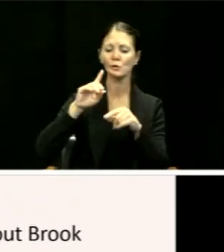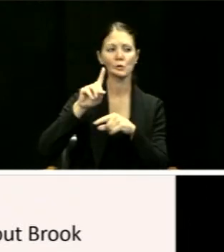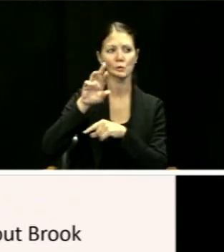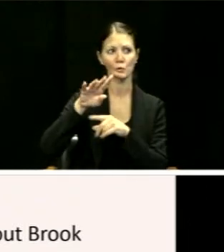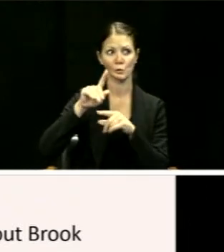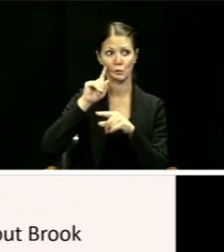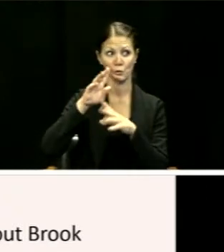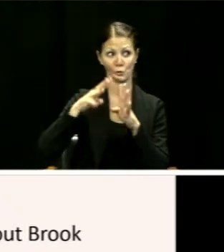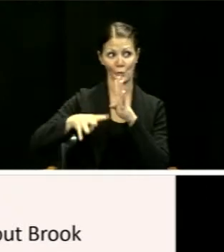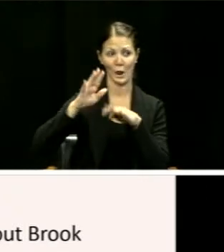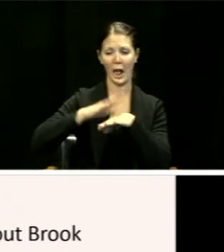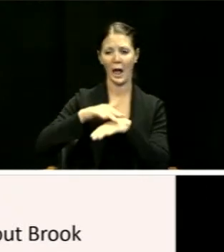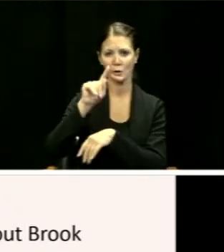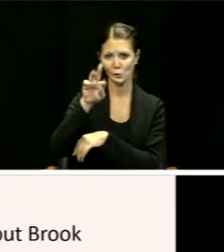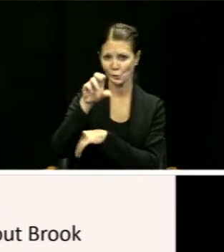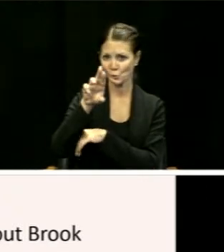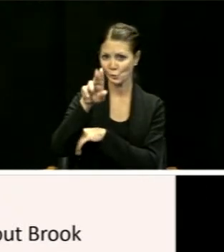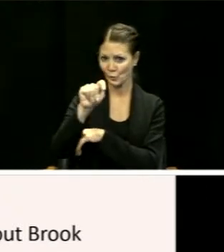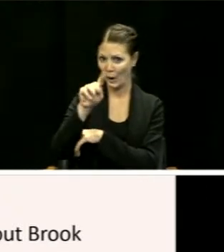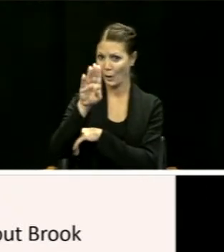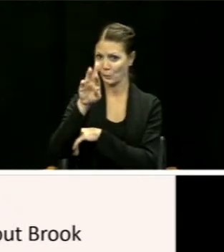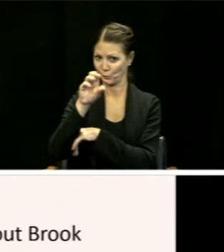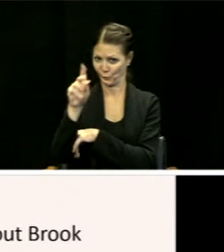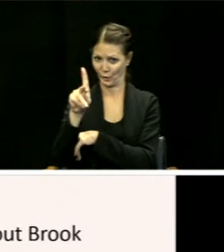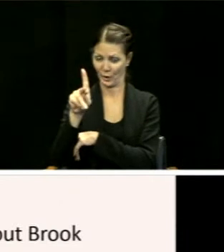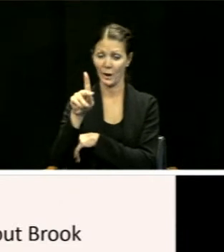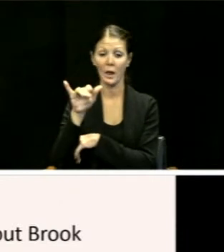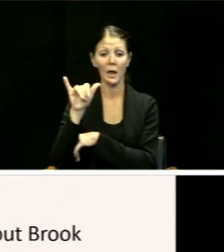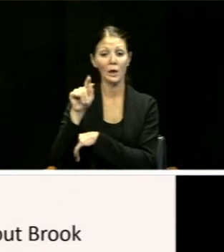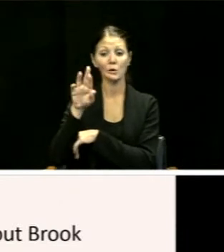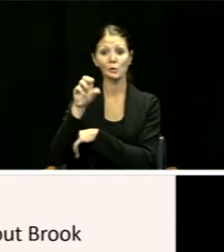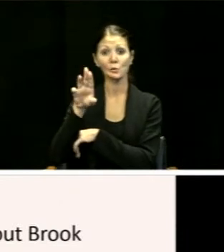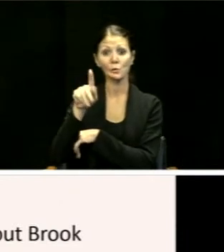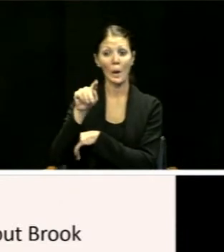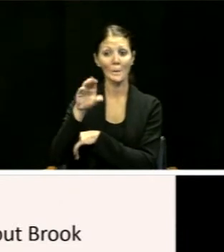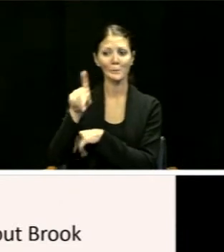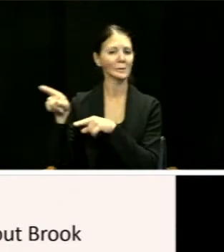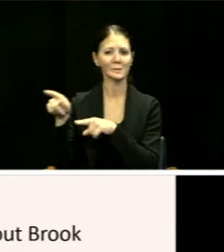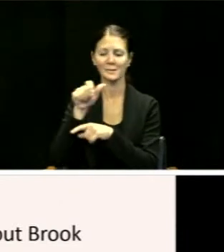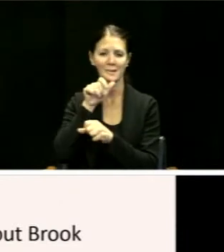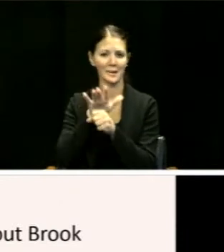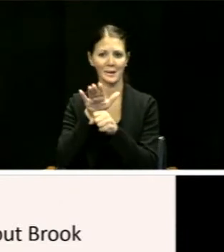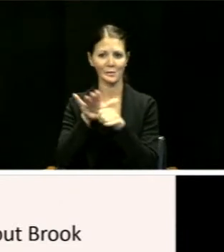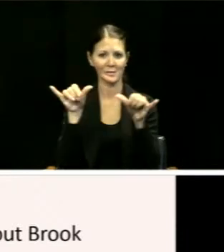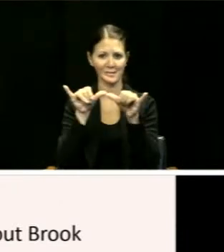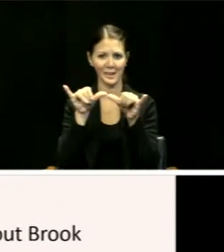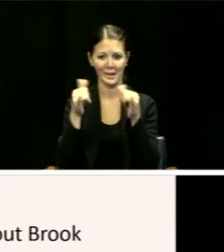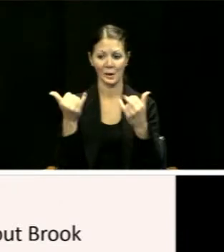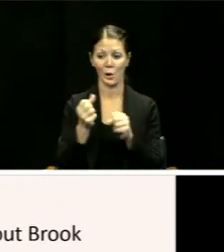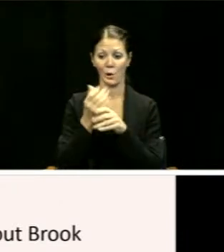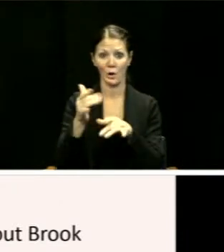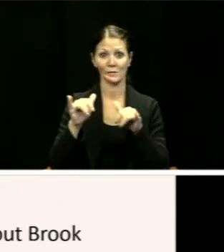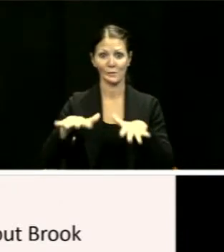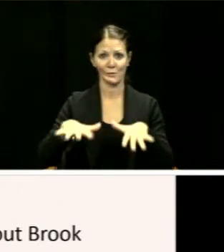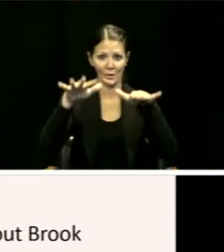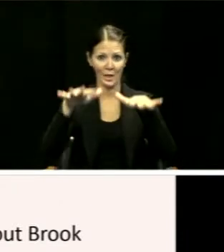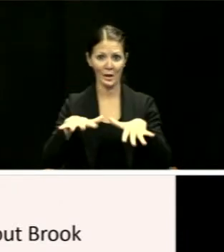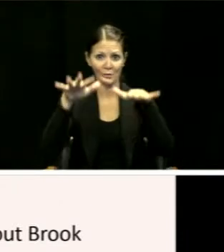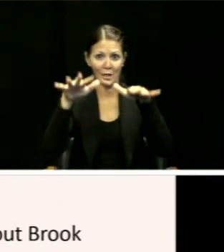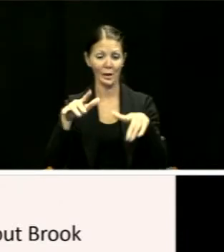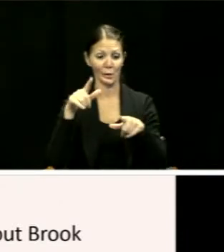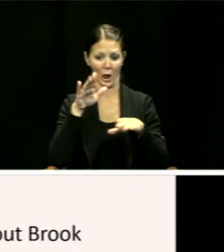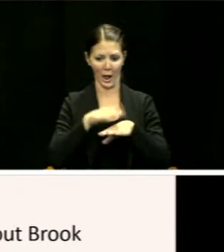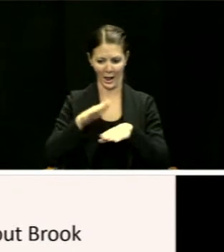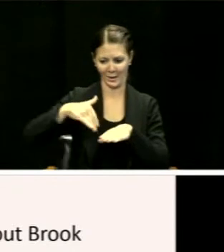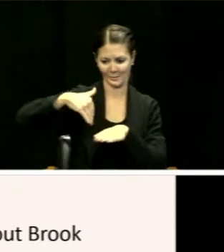Brook. So there are drainage culverts along Trout Brook that are undersized that are causing some flooding associated with them along Trout